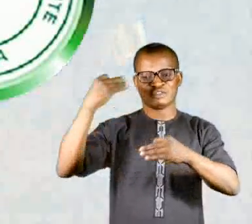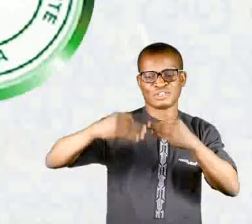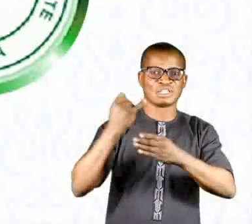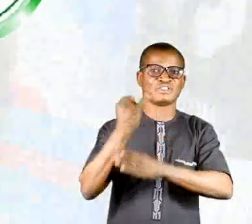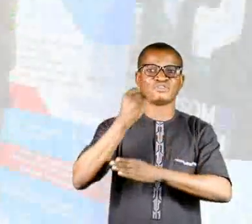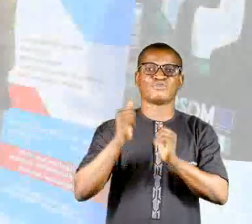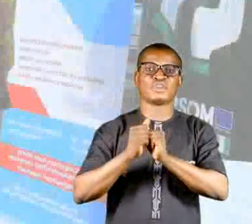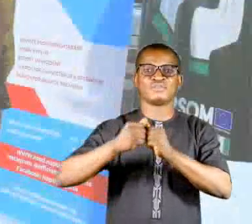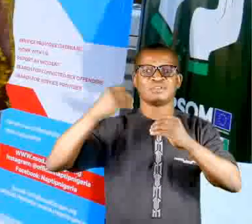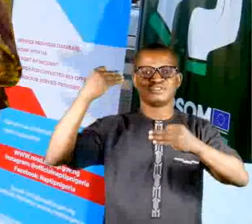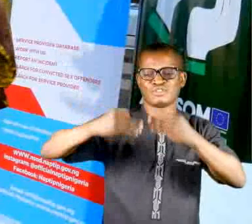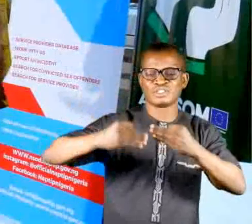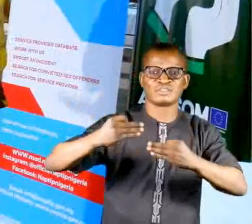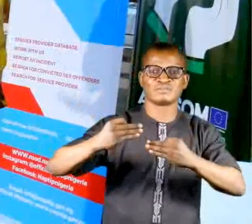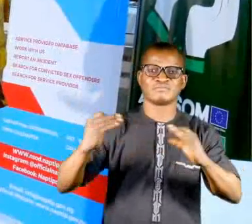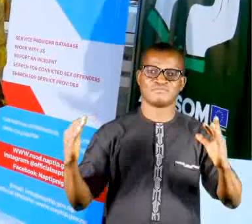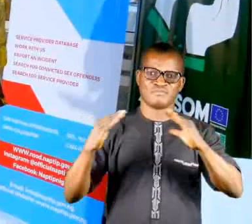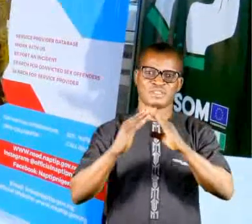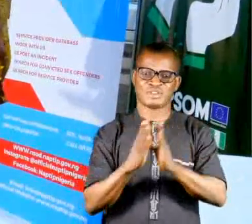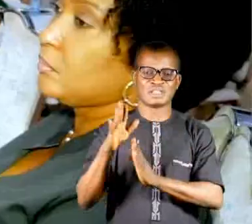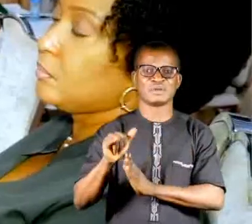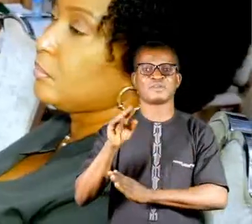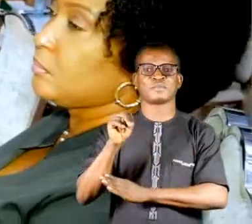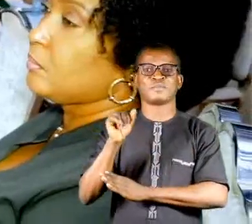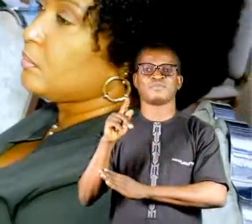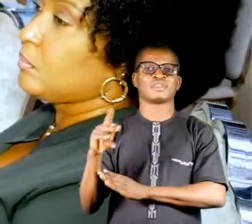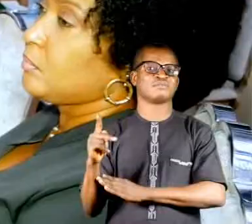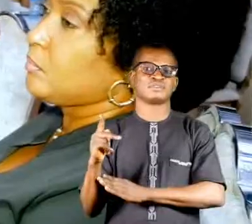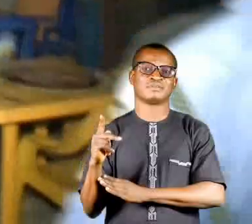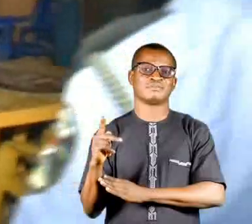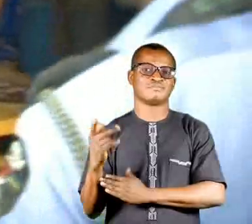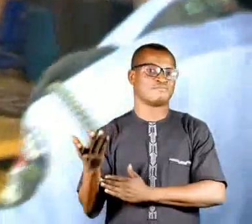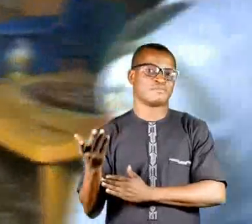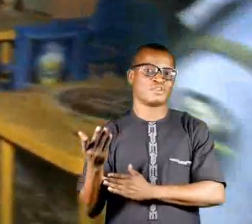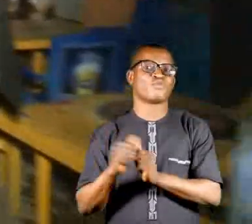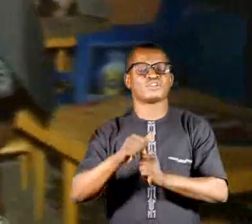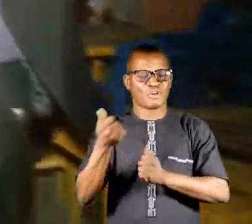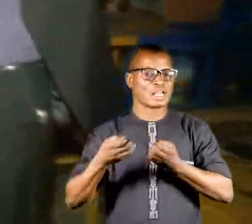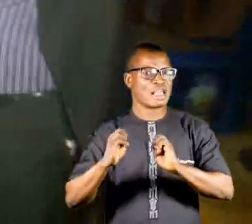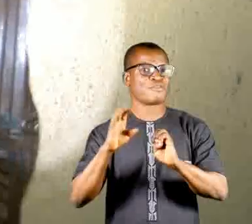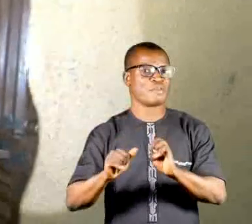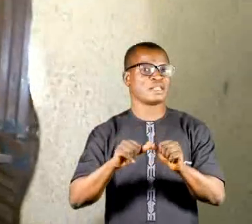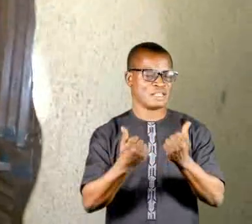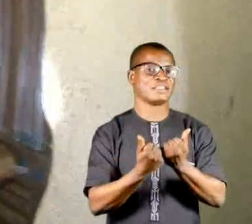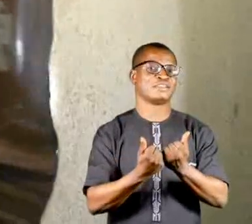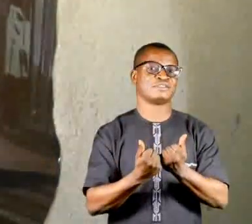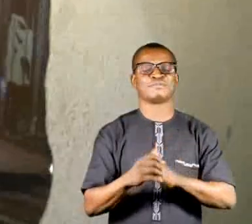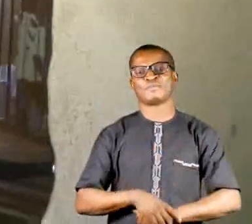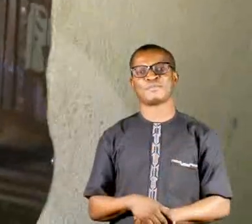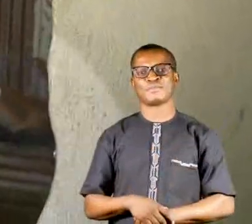Judicial Institute and the Judges' Conference organized by NAPTIP is instrumental to this, apart from other efforts by the